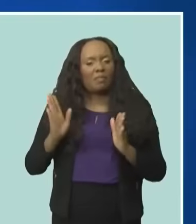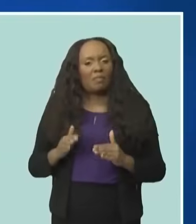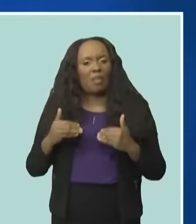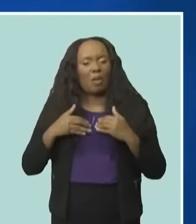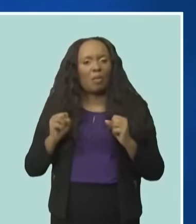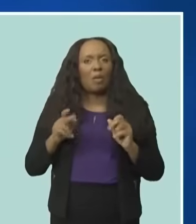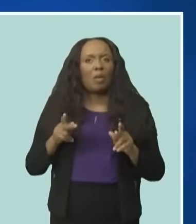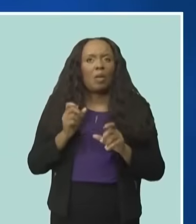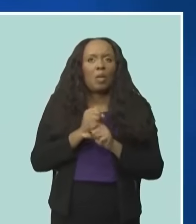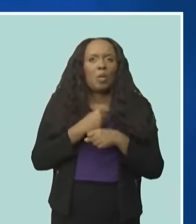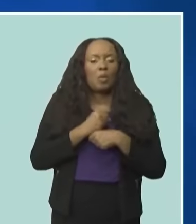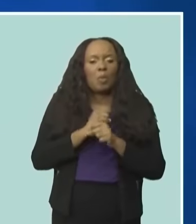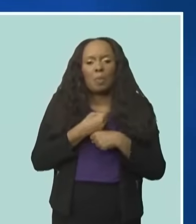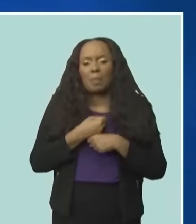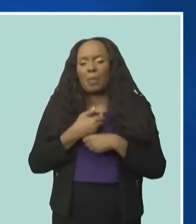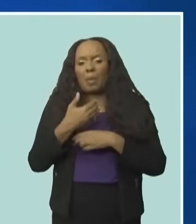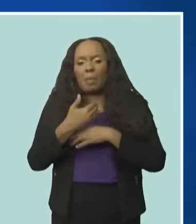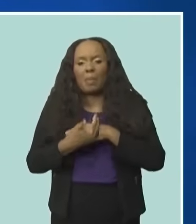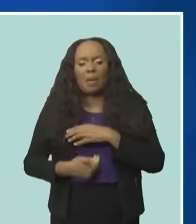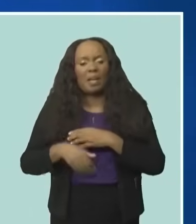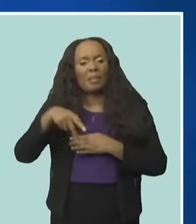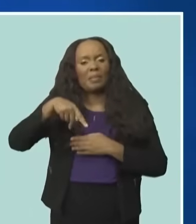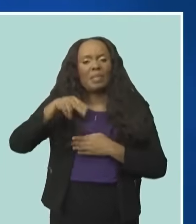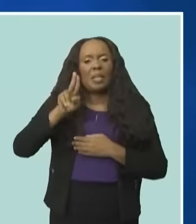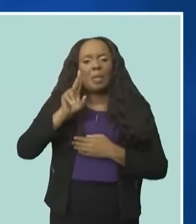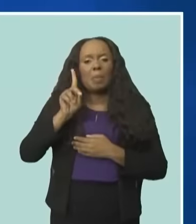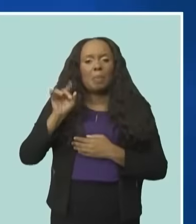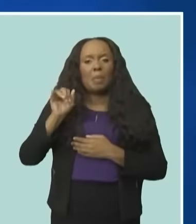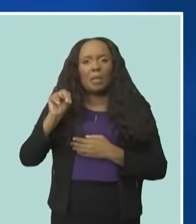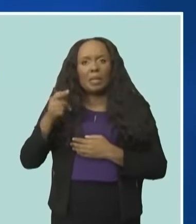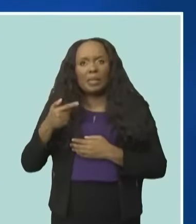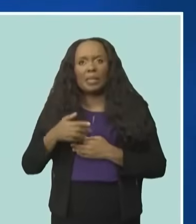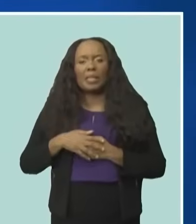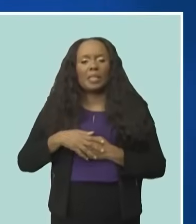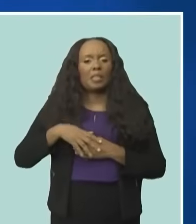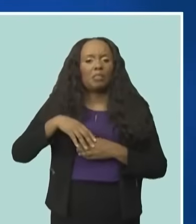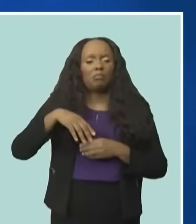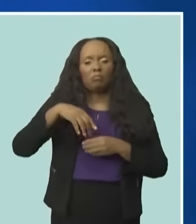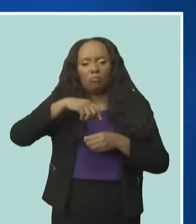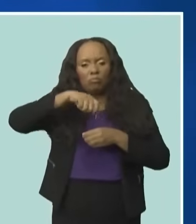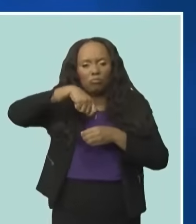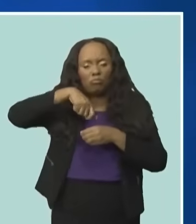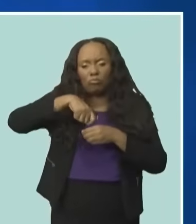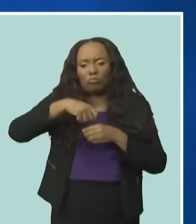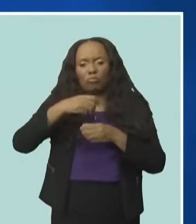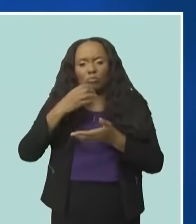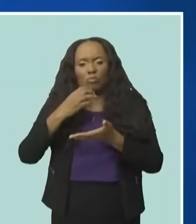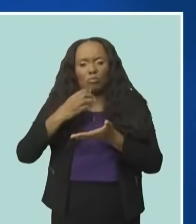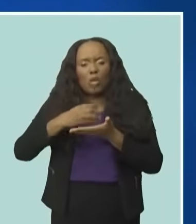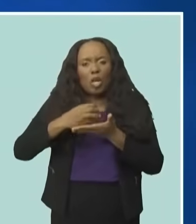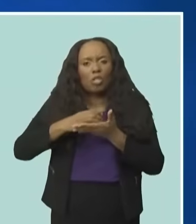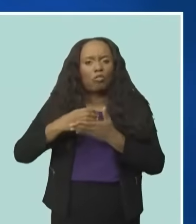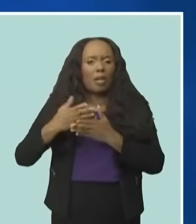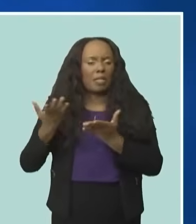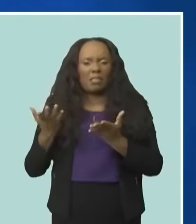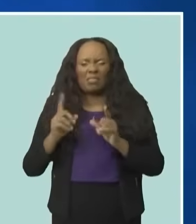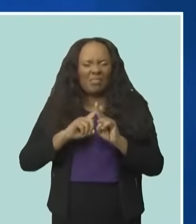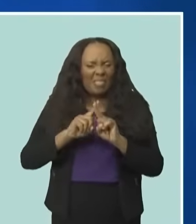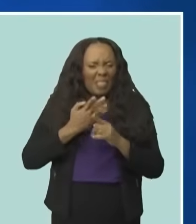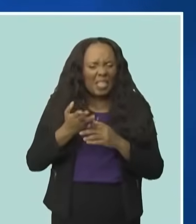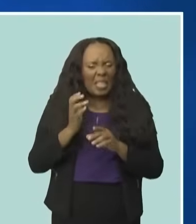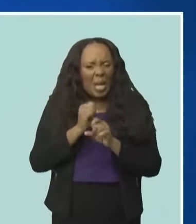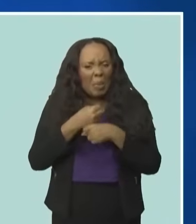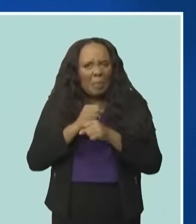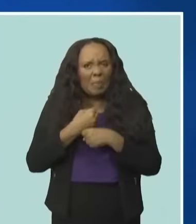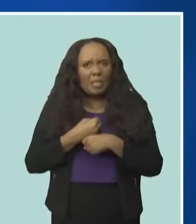fish, bread pudding and rum sauce, and a local cocktail, Barbadian cocktail. So a lot happening here at Harsons